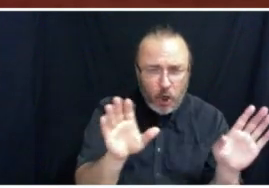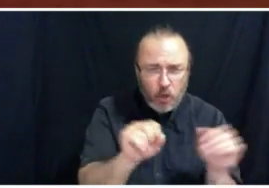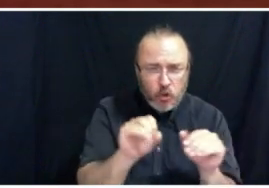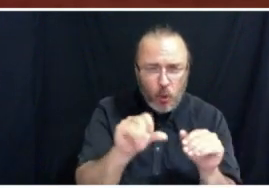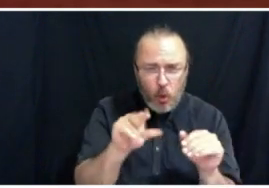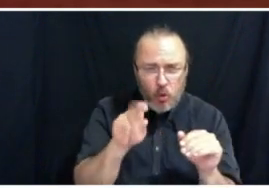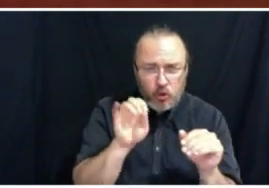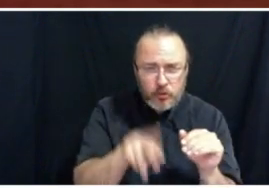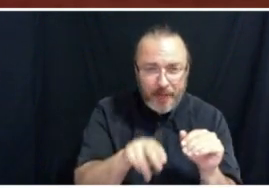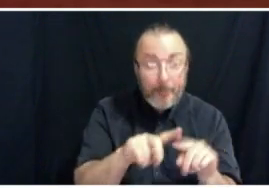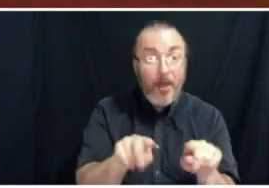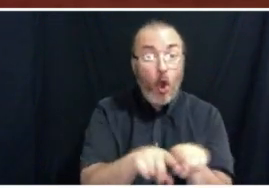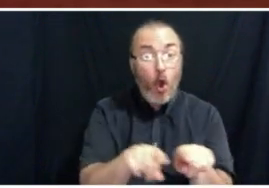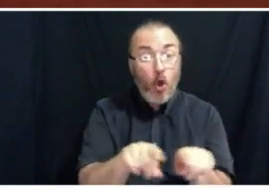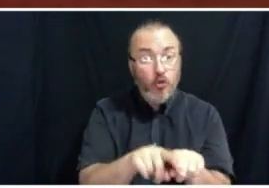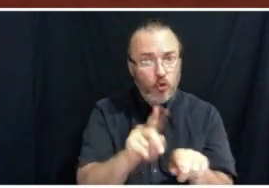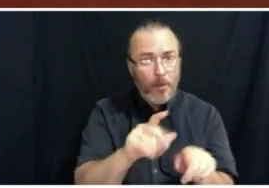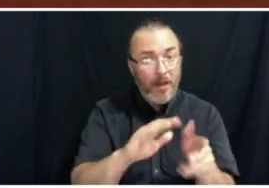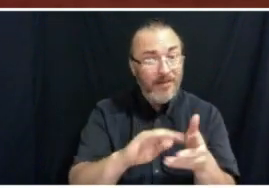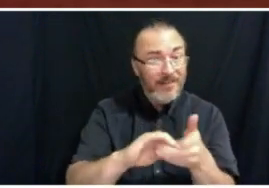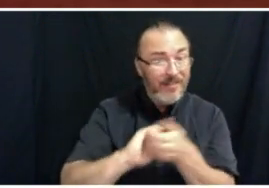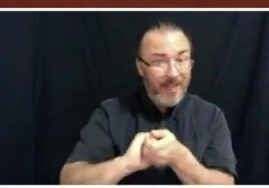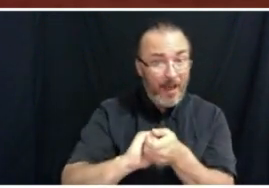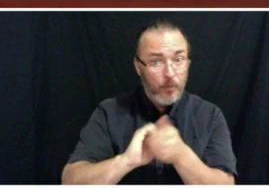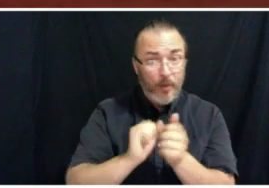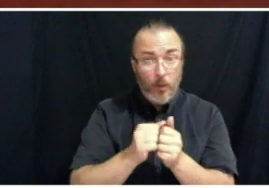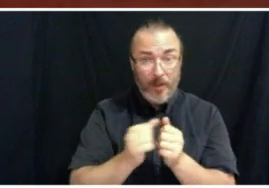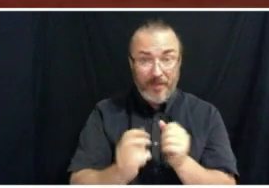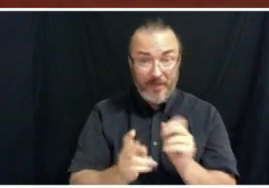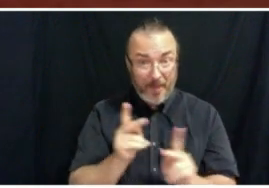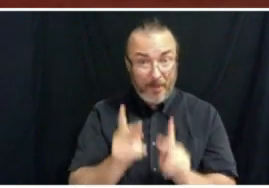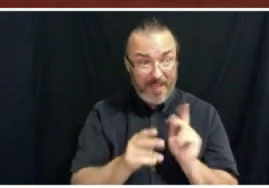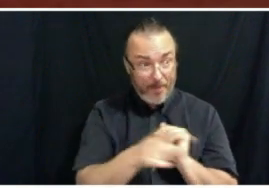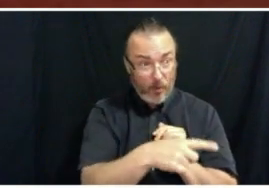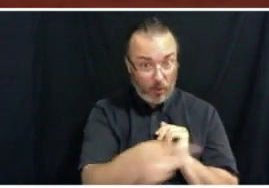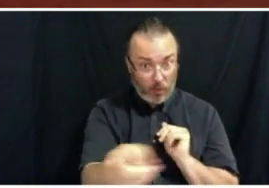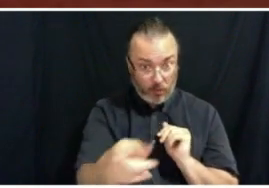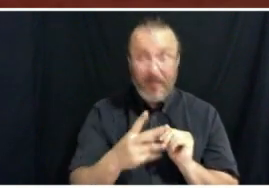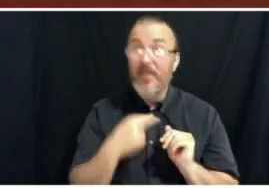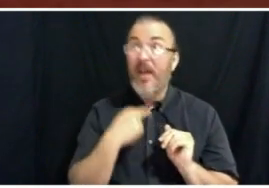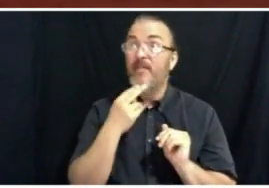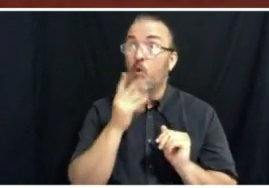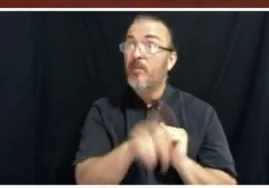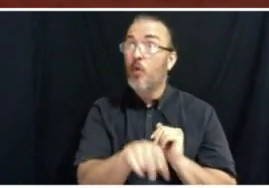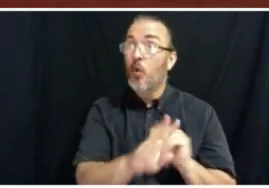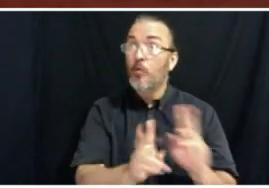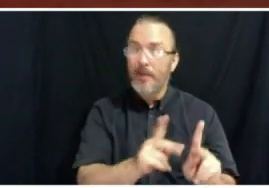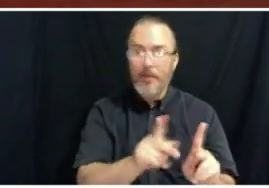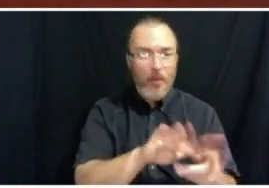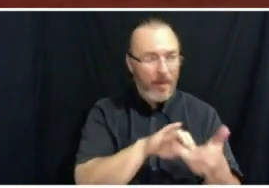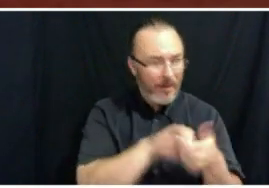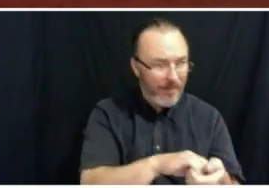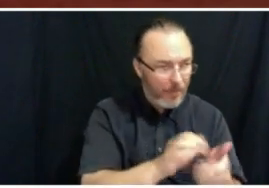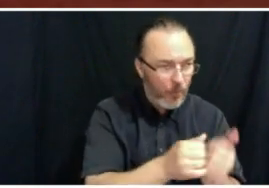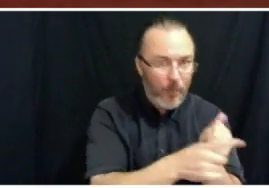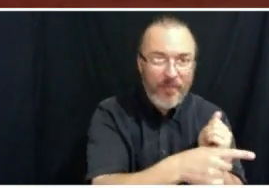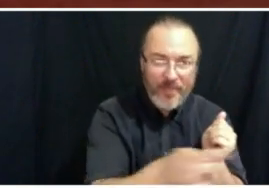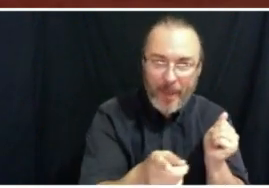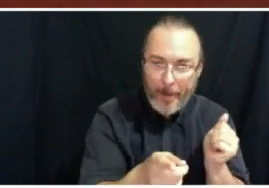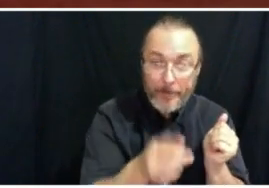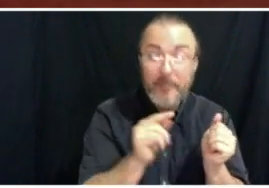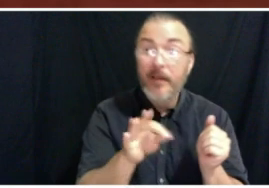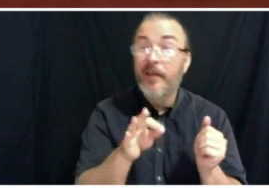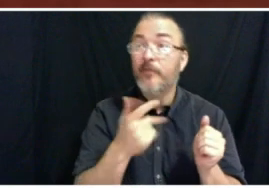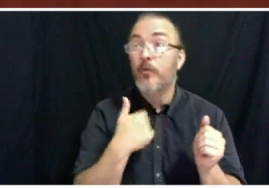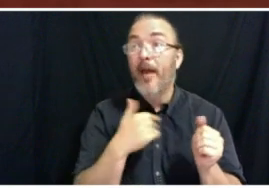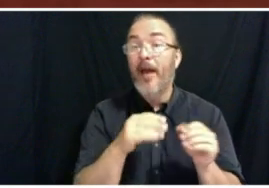work in collaboration with the people they are voicing their concerns for. So for instance, if there is an organization which is